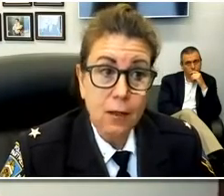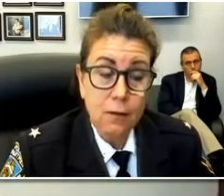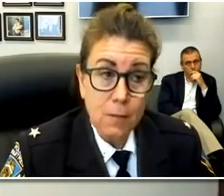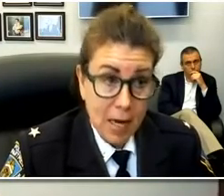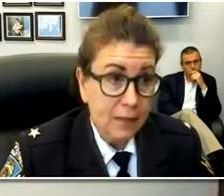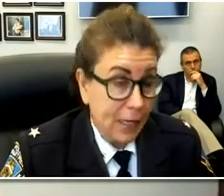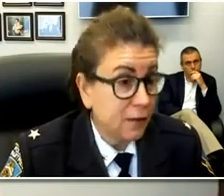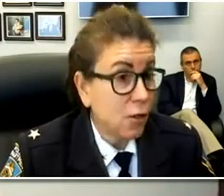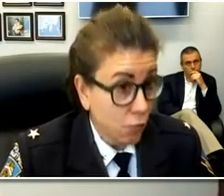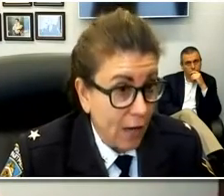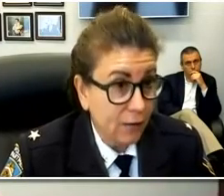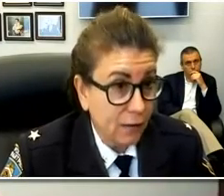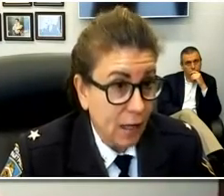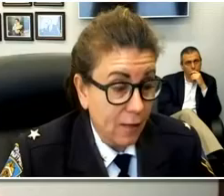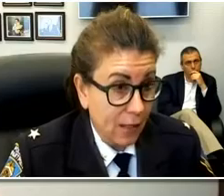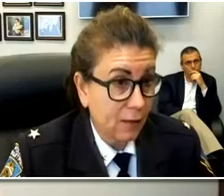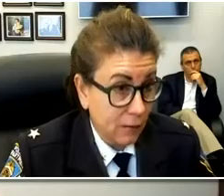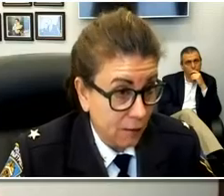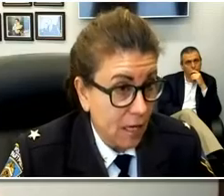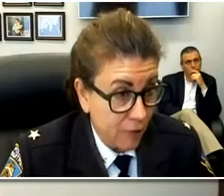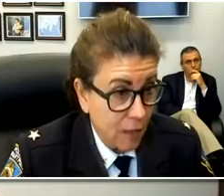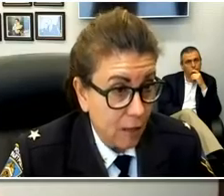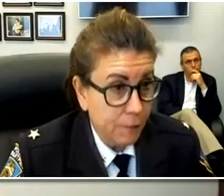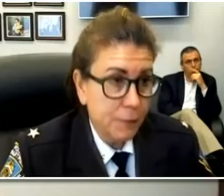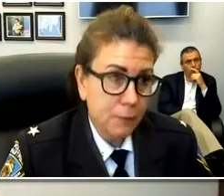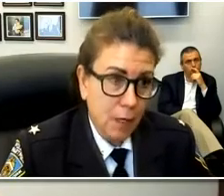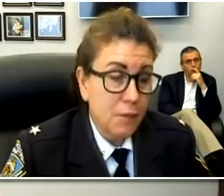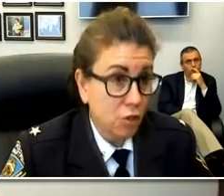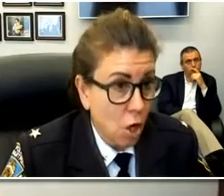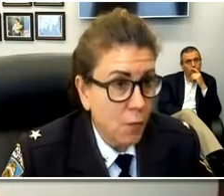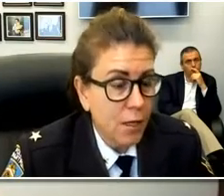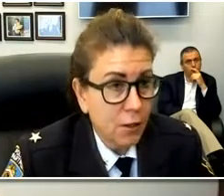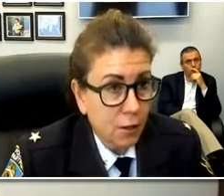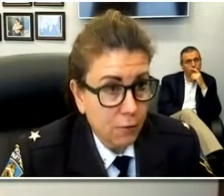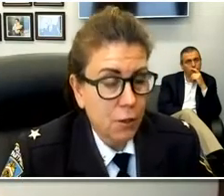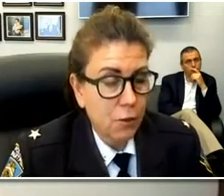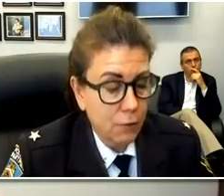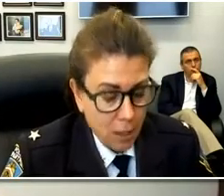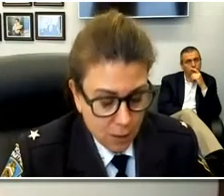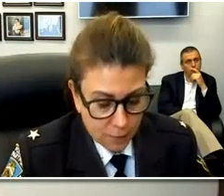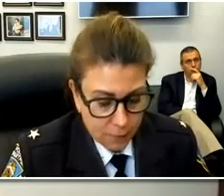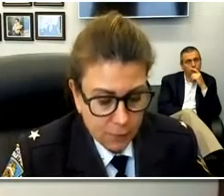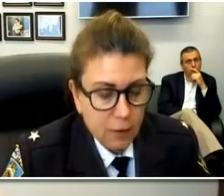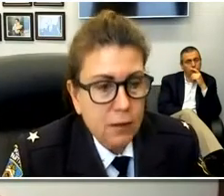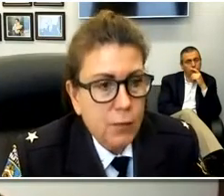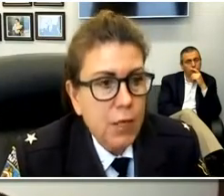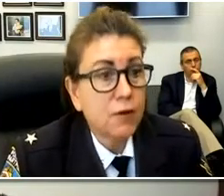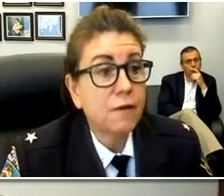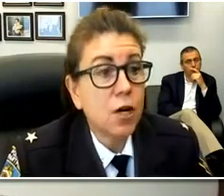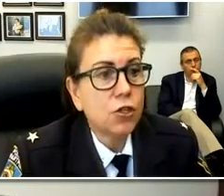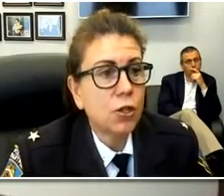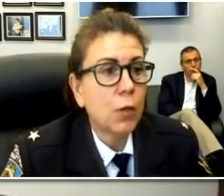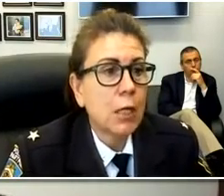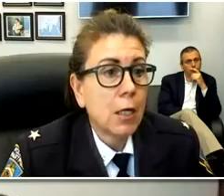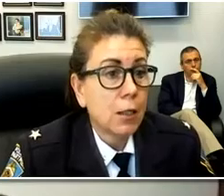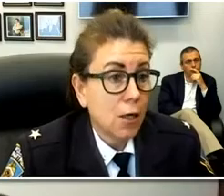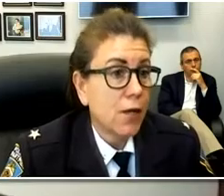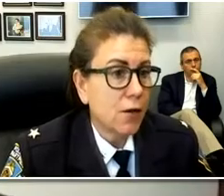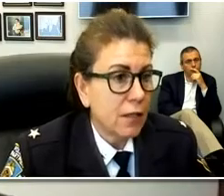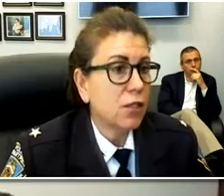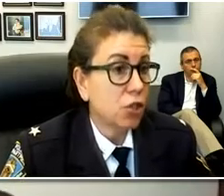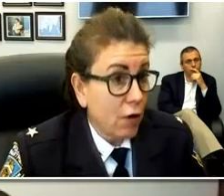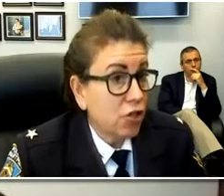of them sometimes we do not have to make that arrest so um you know a must arrest situations we must